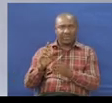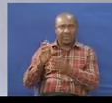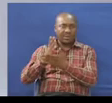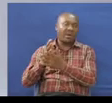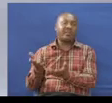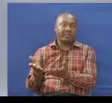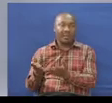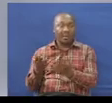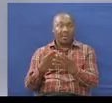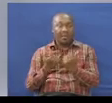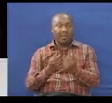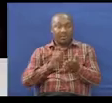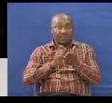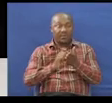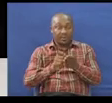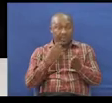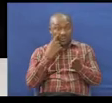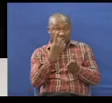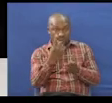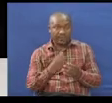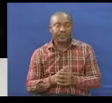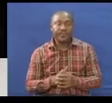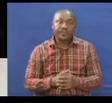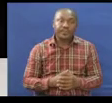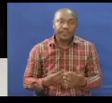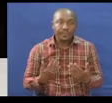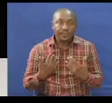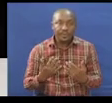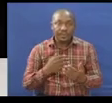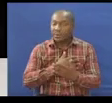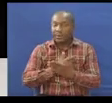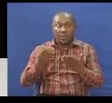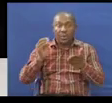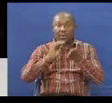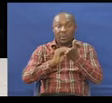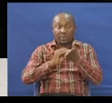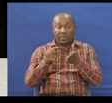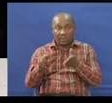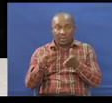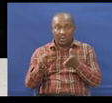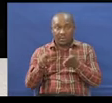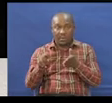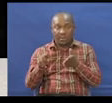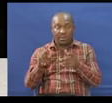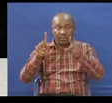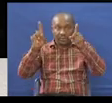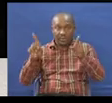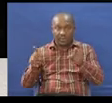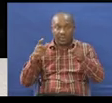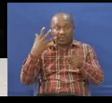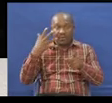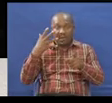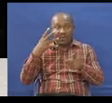We normally assume it. We don't write it. But I've just written it here so that you cannot forget it. So don't write it here. But you know that there is 1